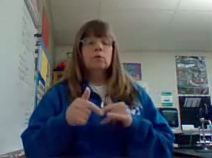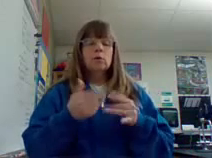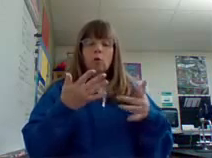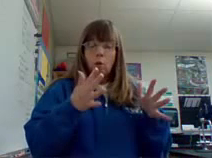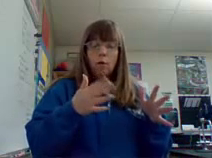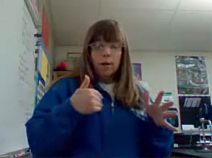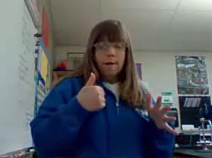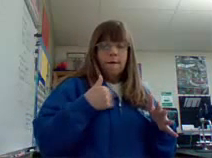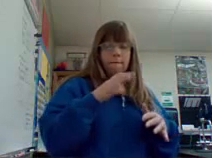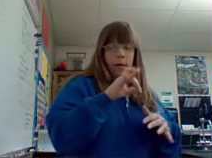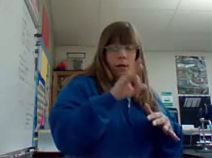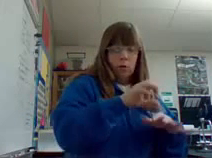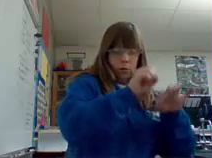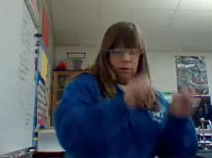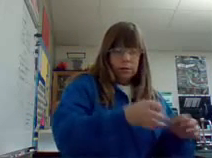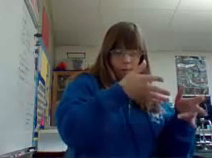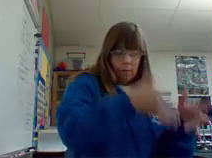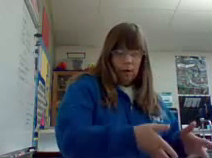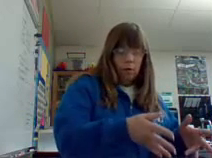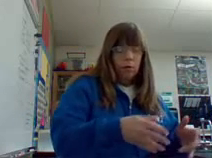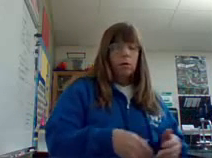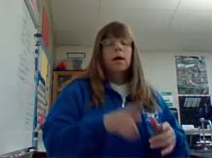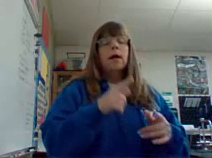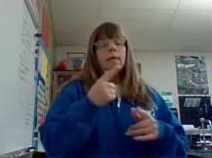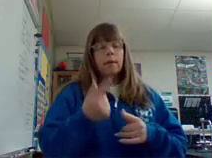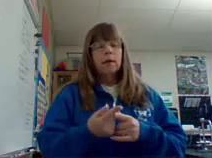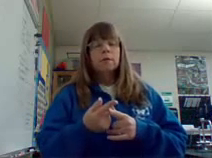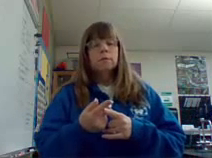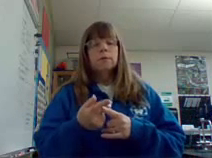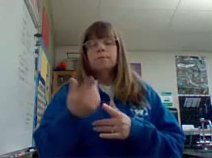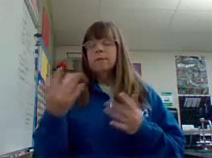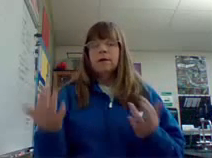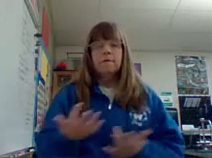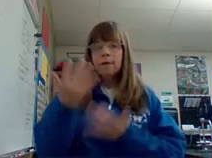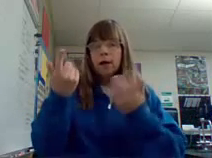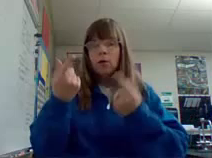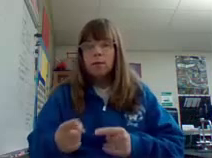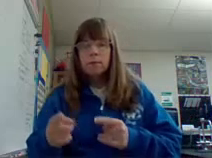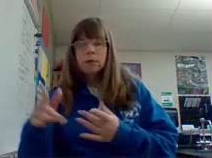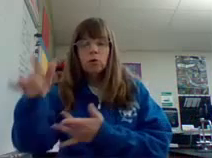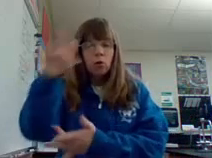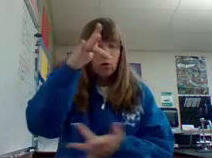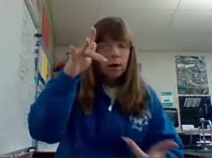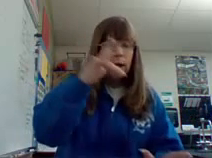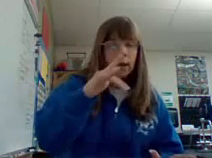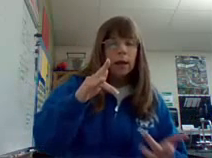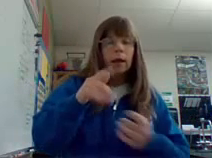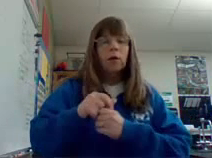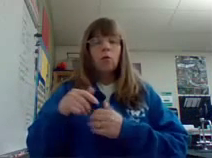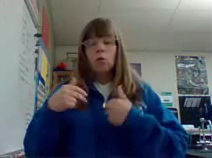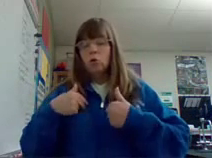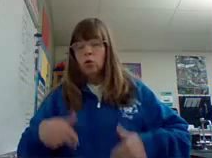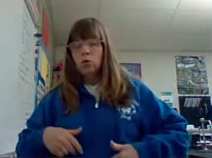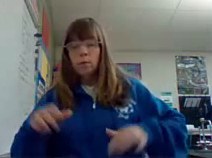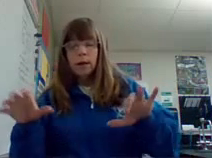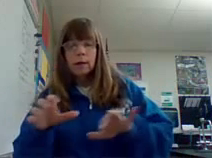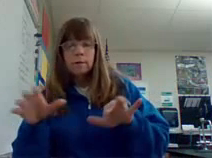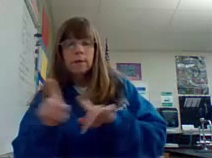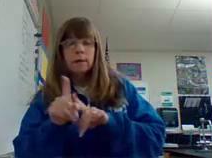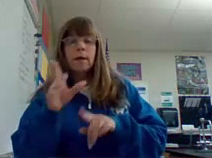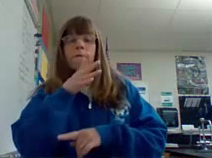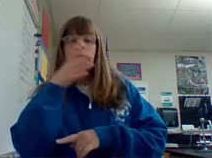ecosystem. So it could be a fire, a hurricane, a tornado, or human activities such as